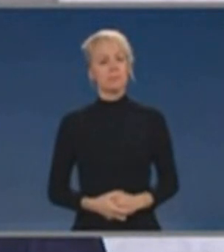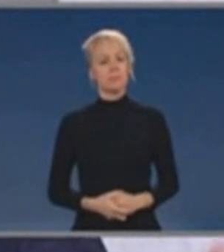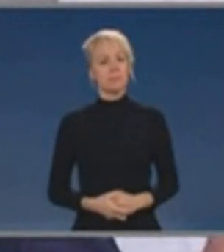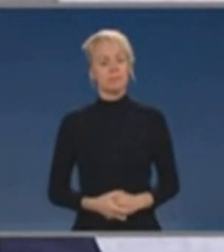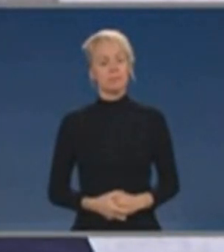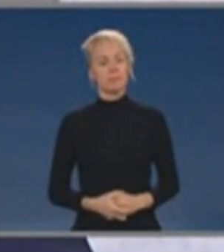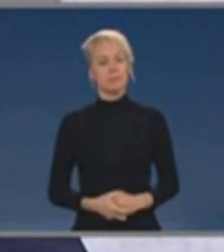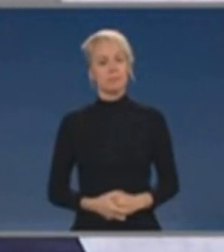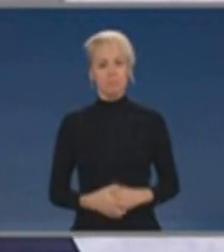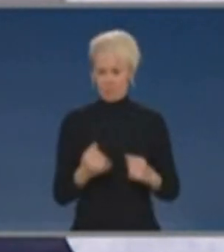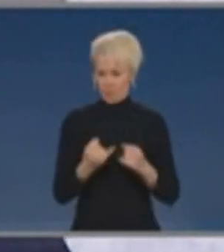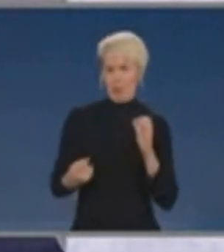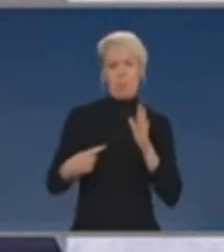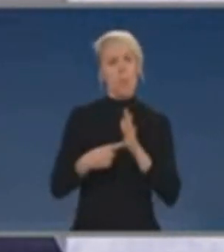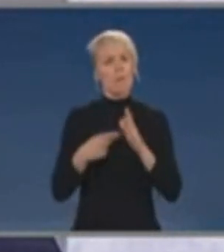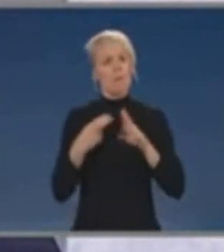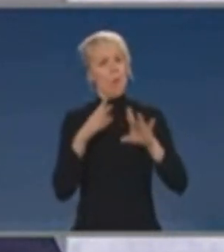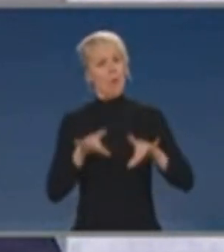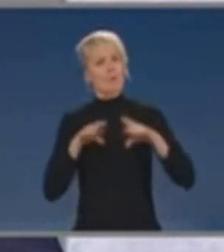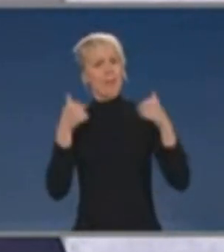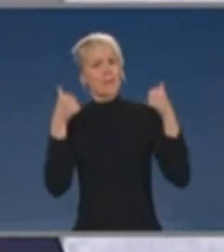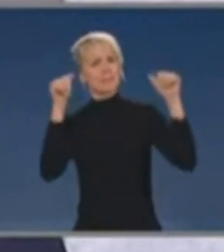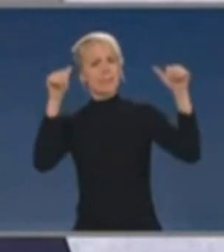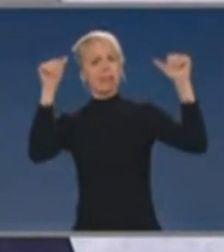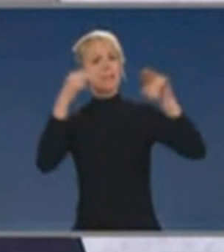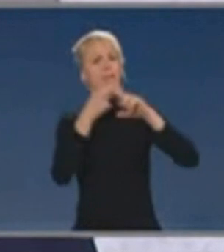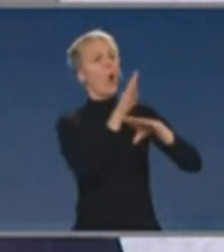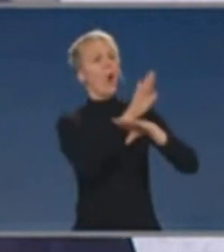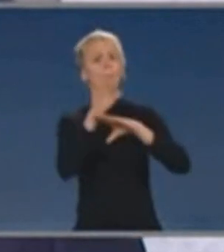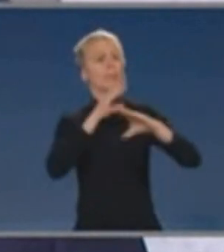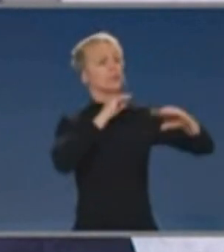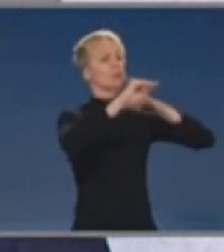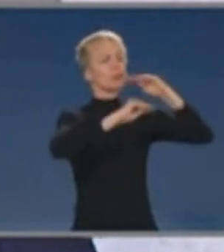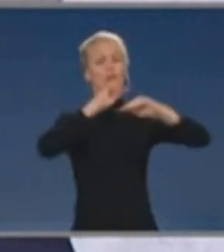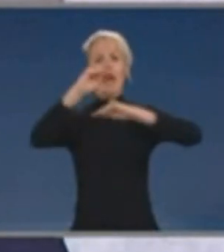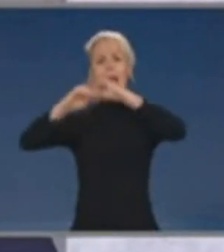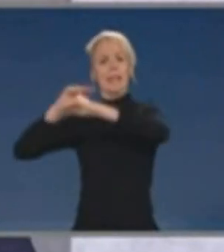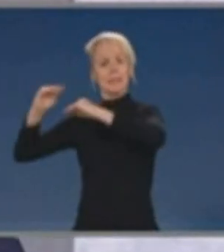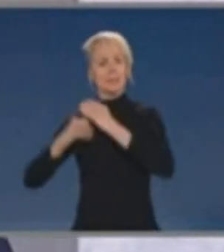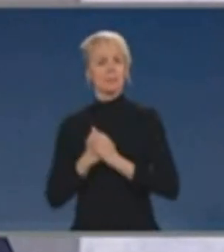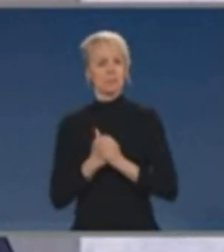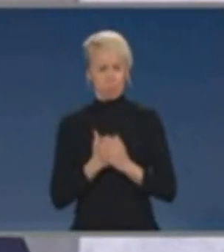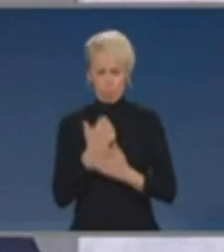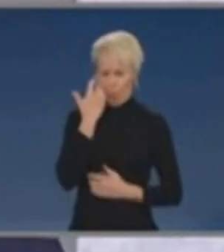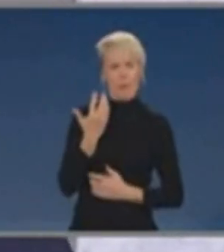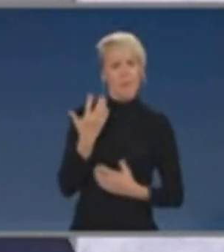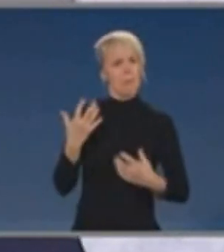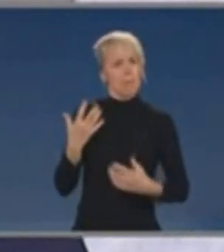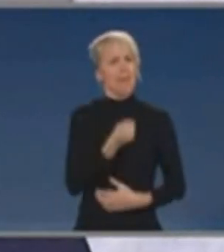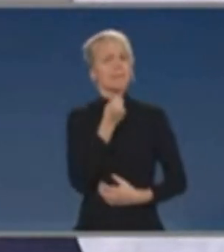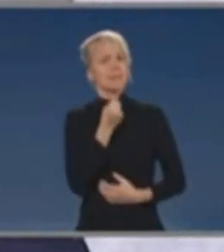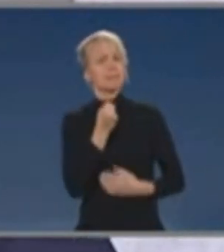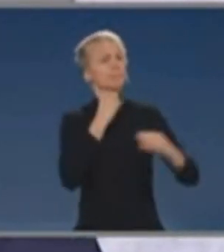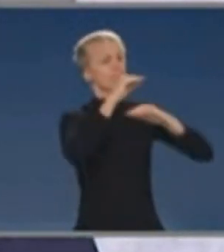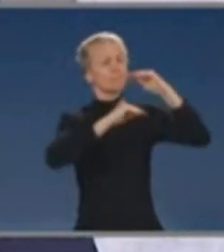the key planks of our success as a country, and that will always be the case. At the National Press